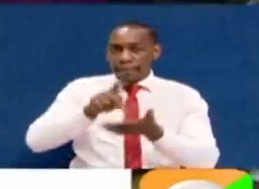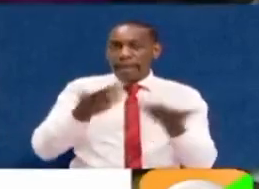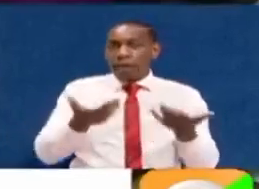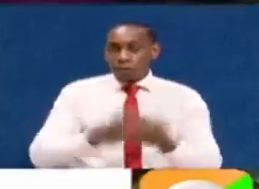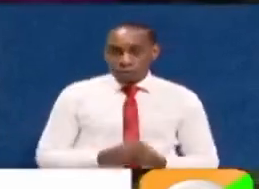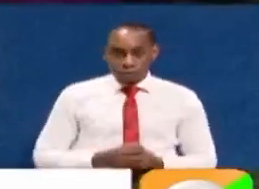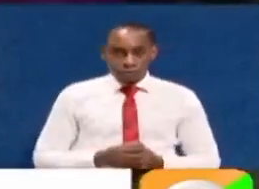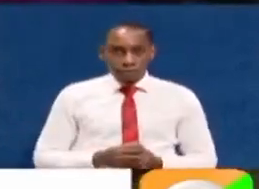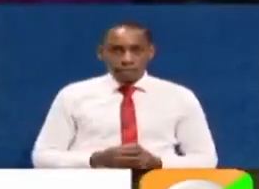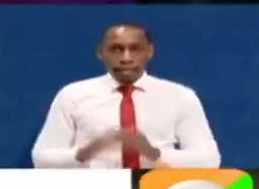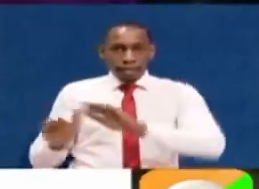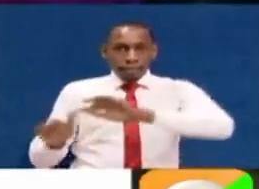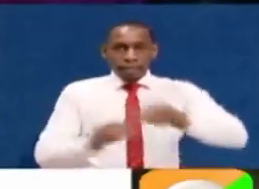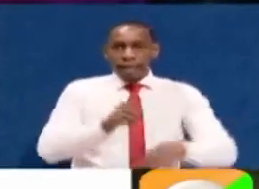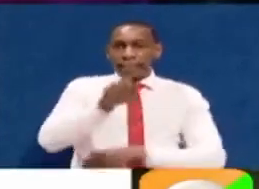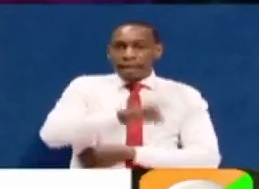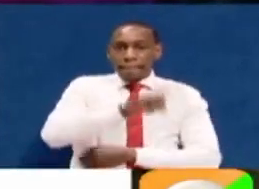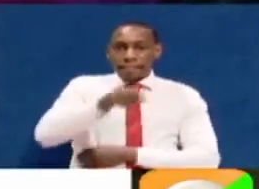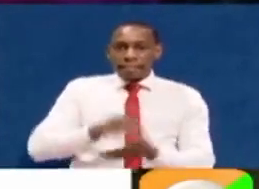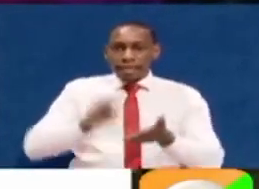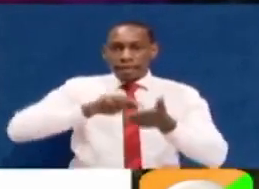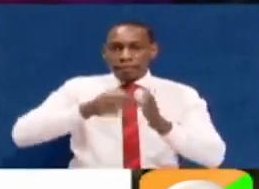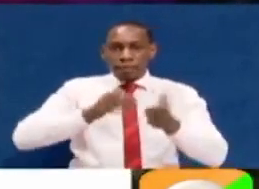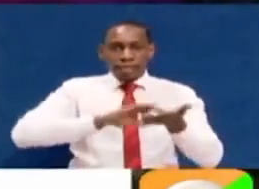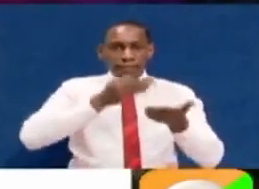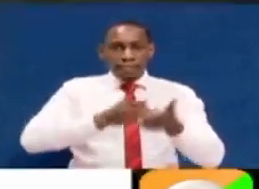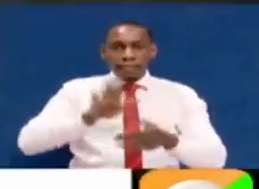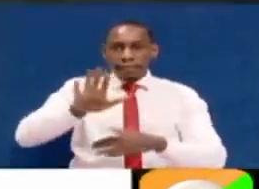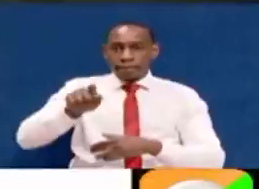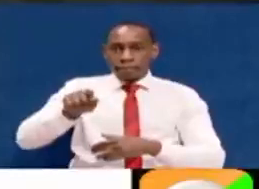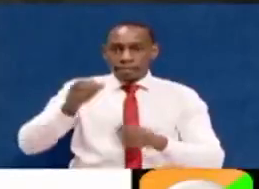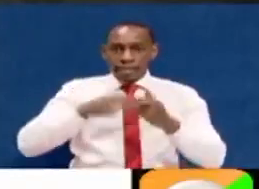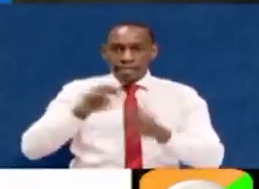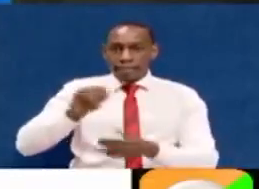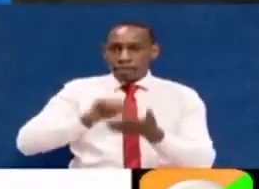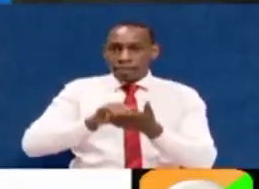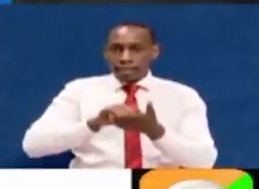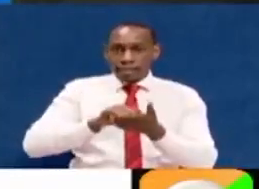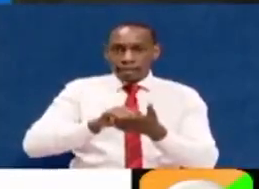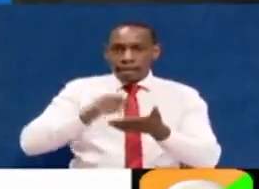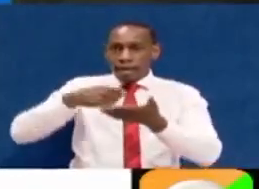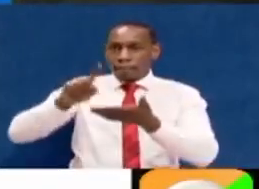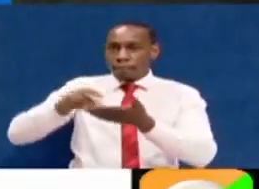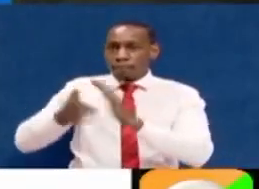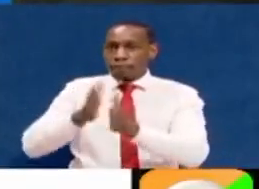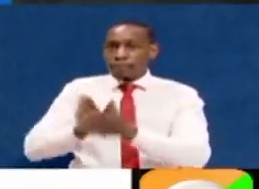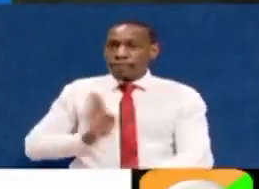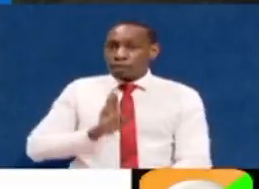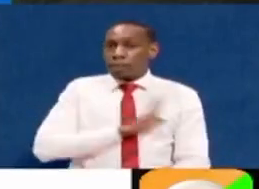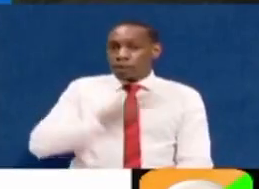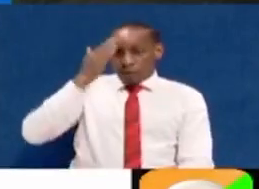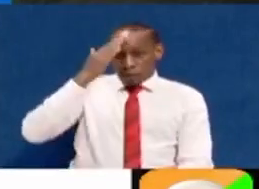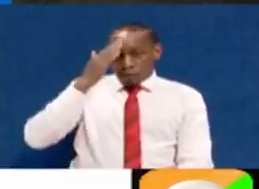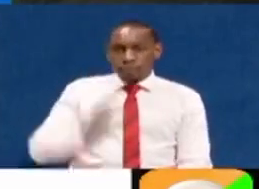cleared. In other irregularities, project funds of up to 8.5 million shillings were found to have been moved without the board's approval and